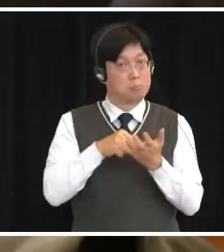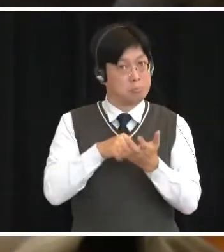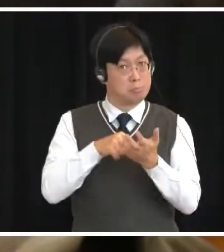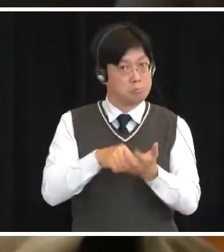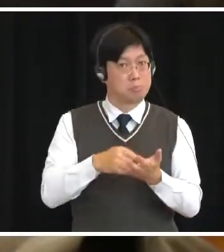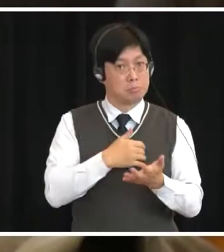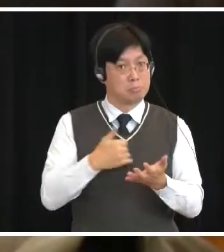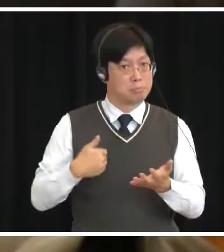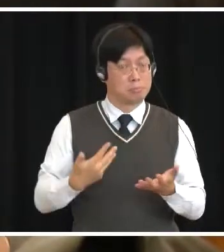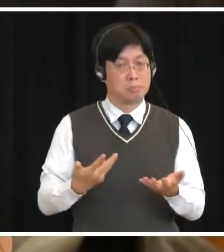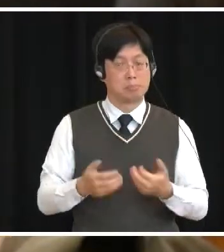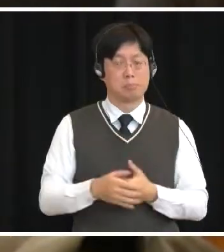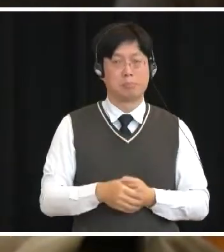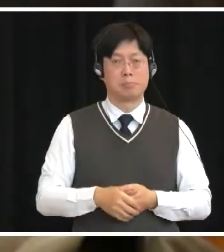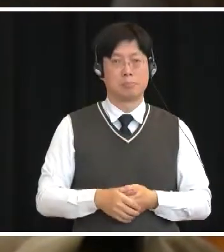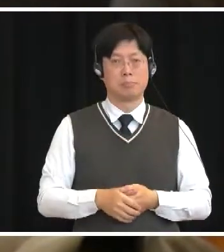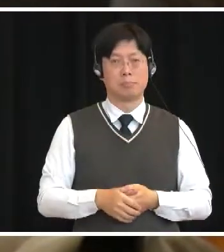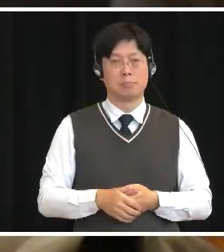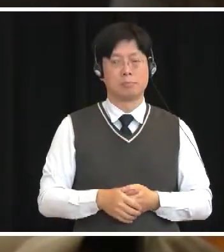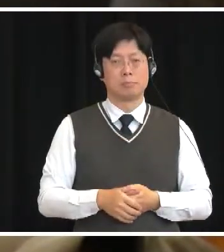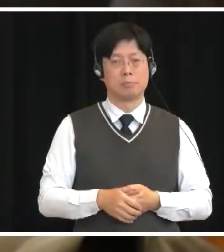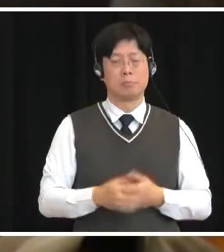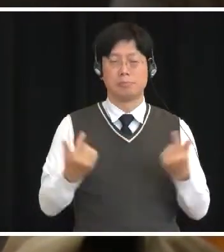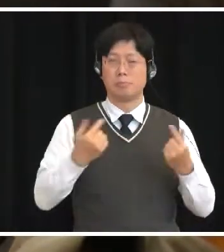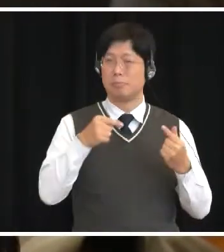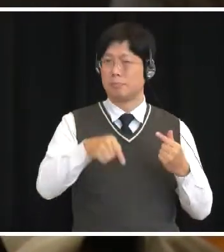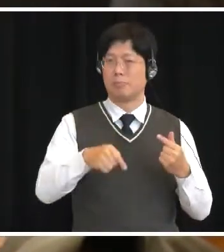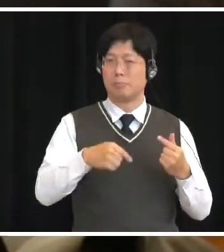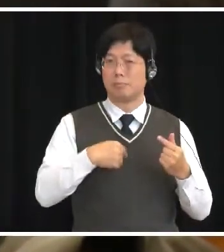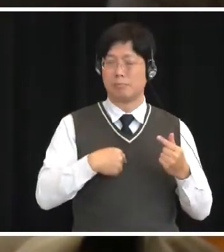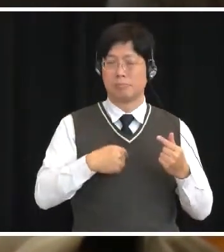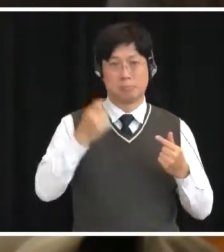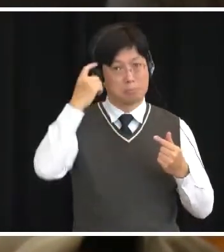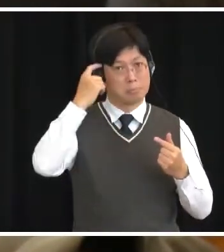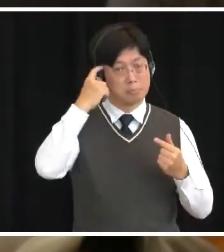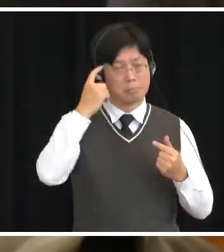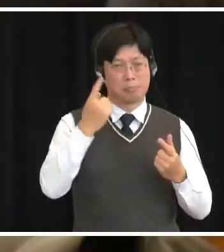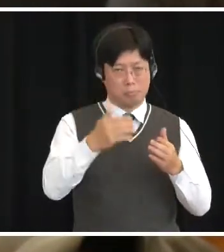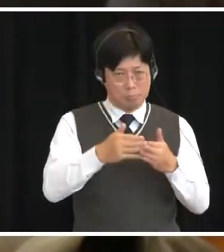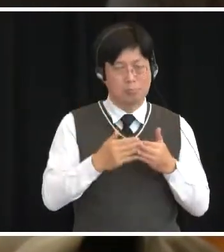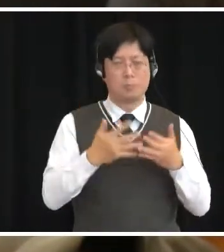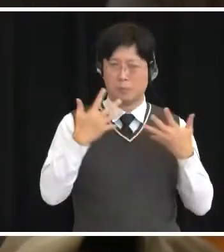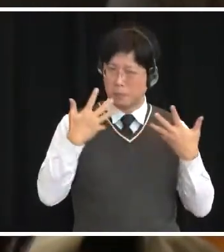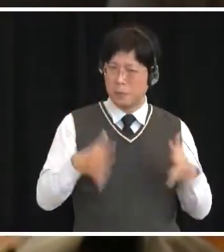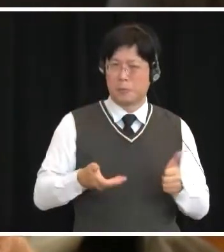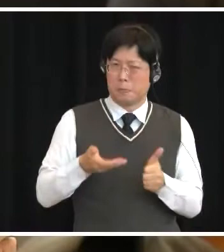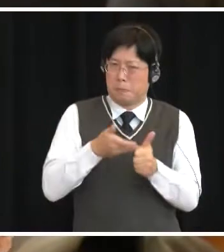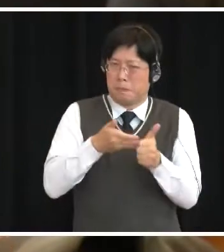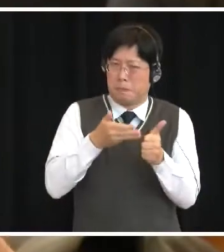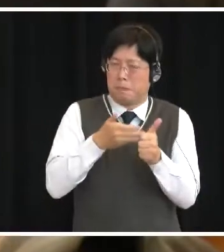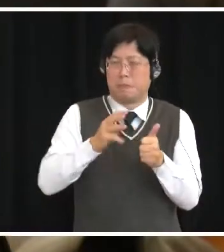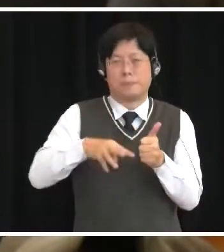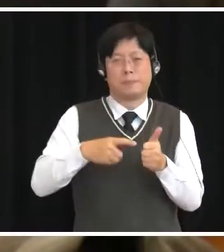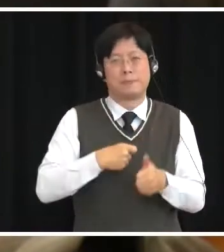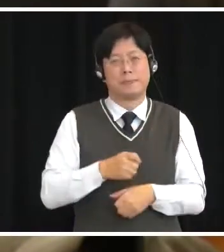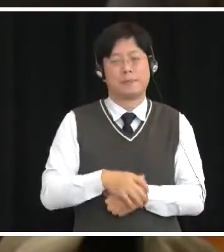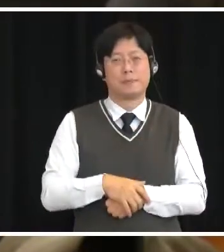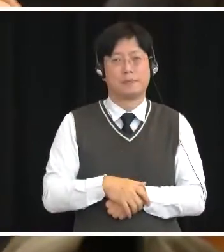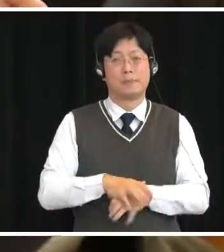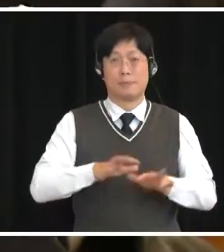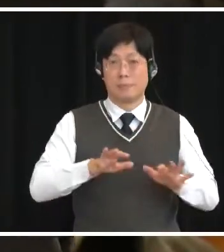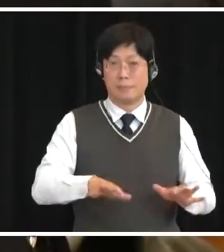the budgeting process, or can they take part in the review of government or public